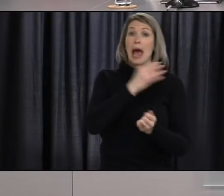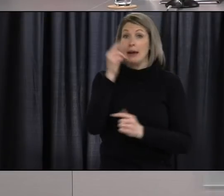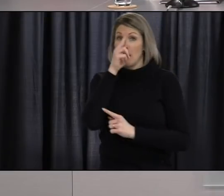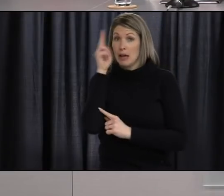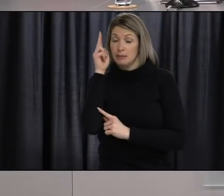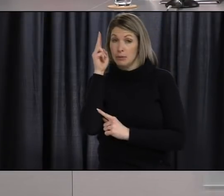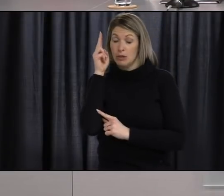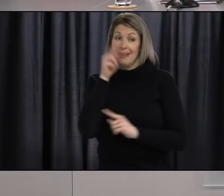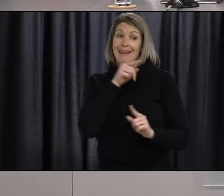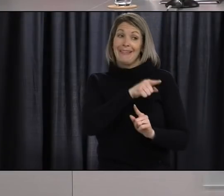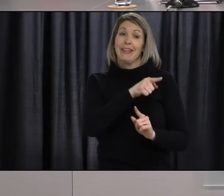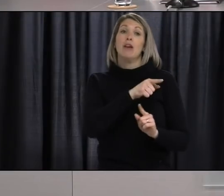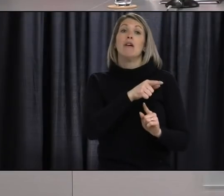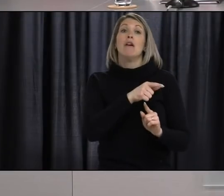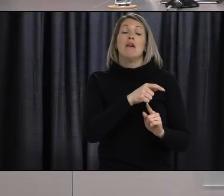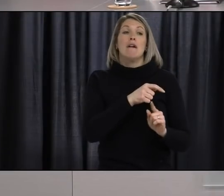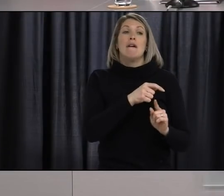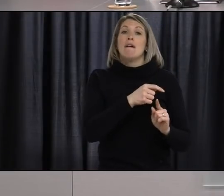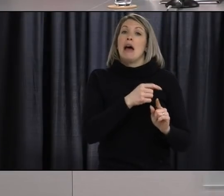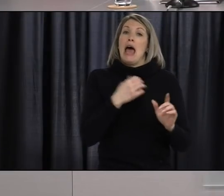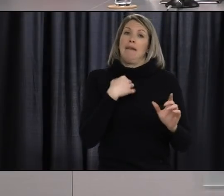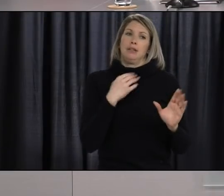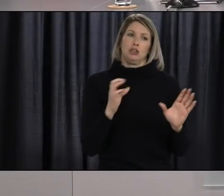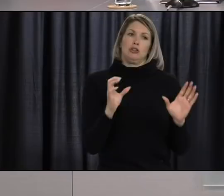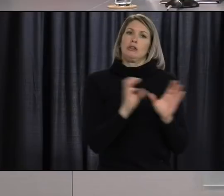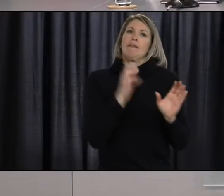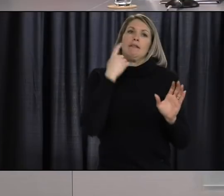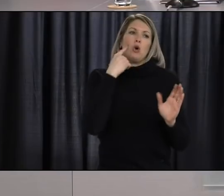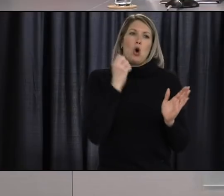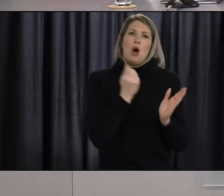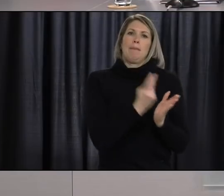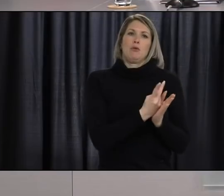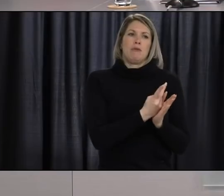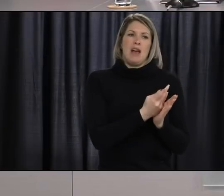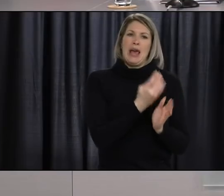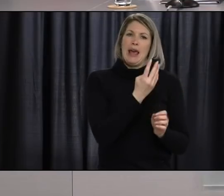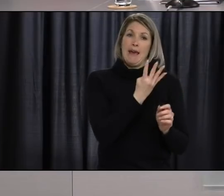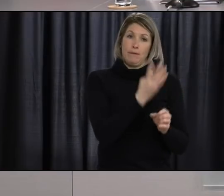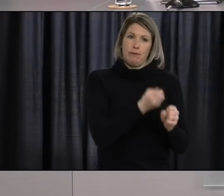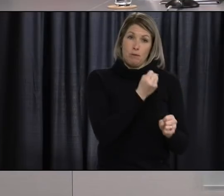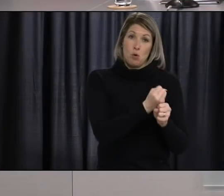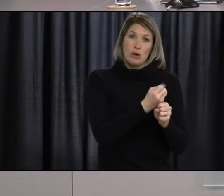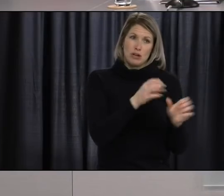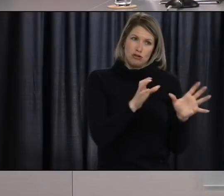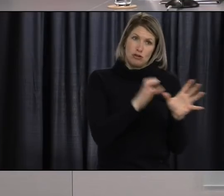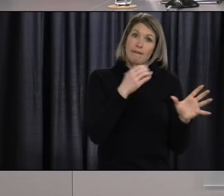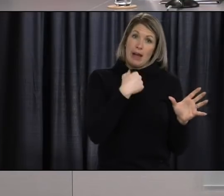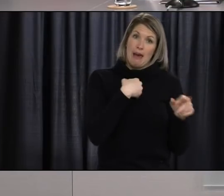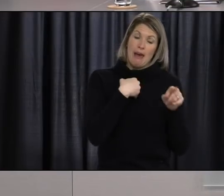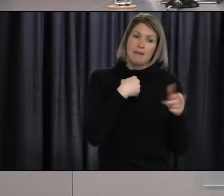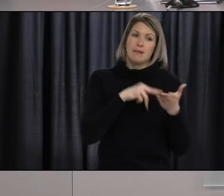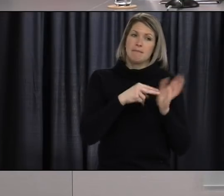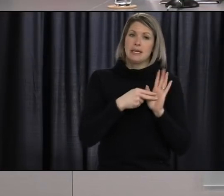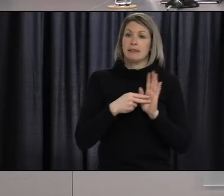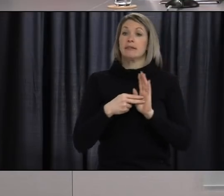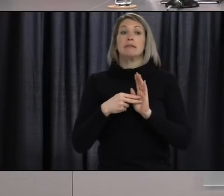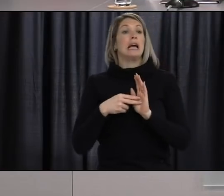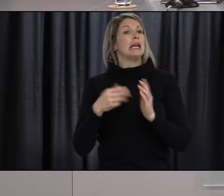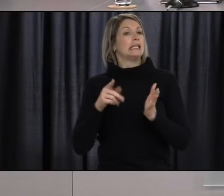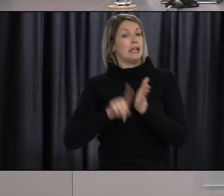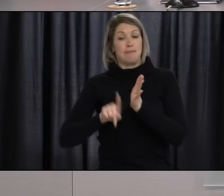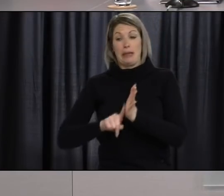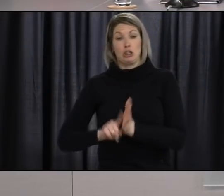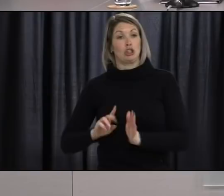Accreditation Canada every 4 years, and they have managers and patient safety individuals responsible on a day-to-day